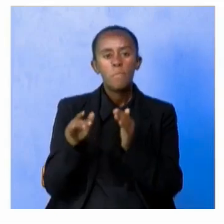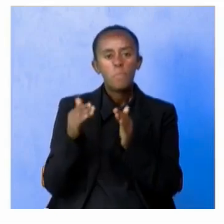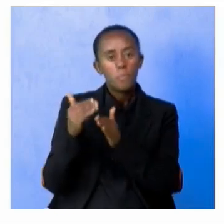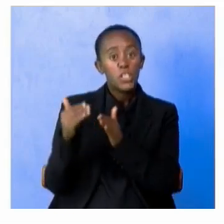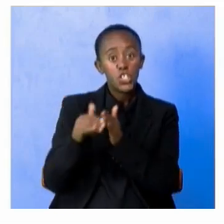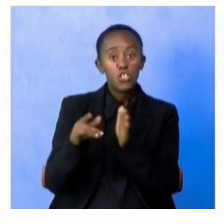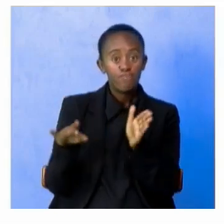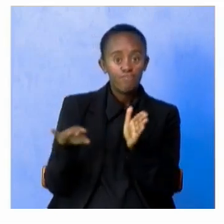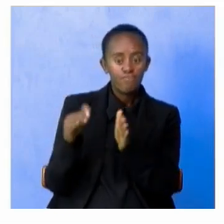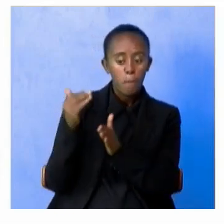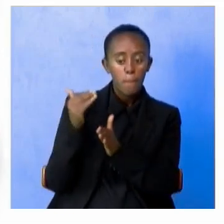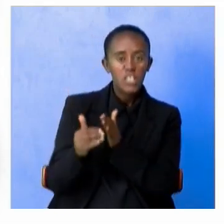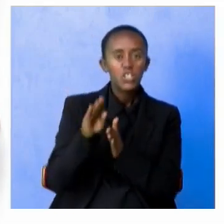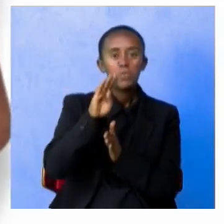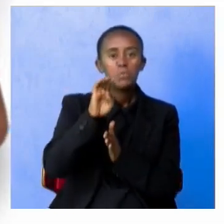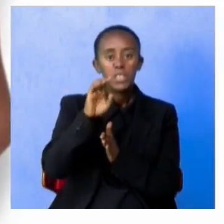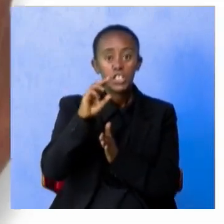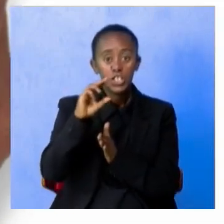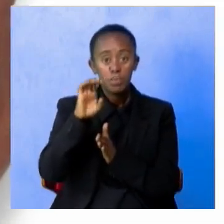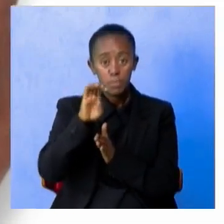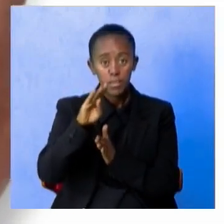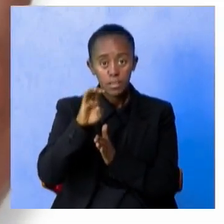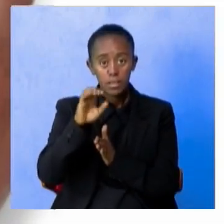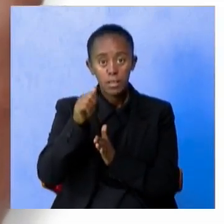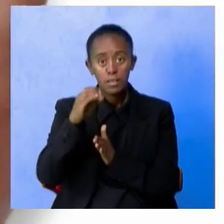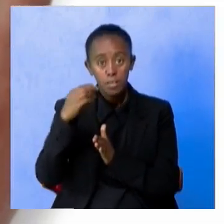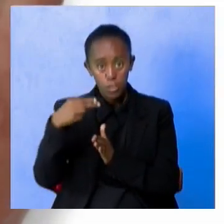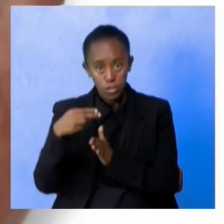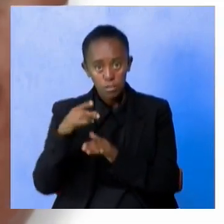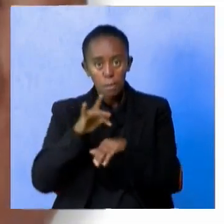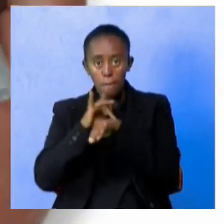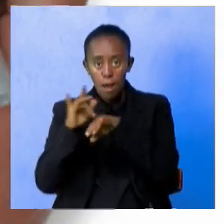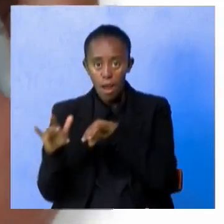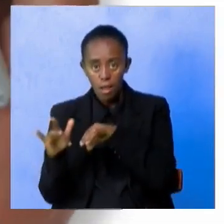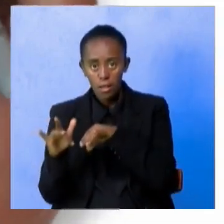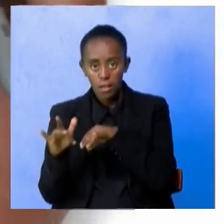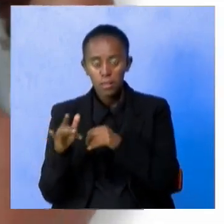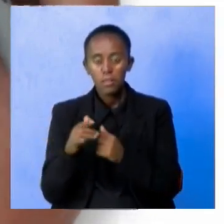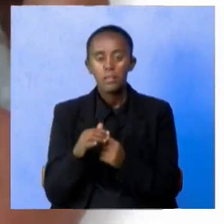Blank. The mountains.